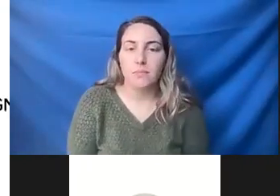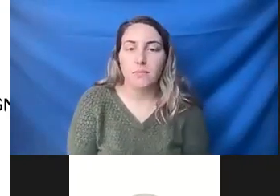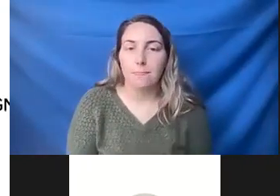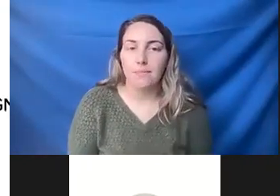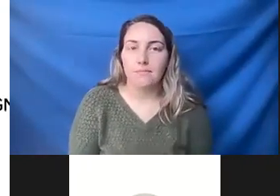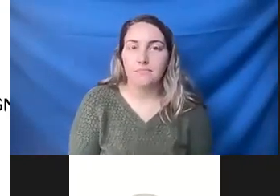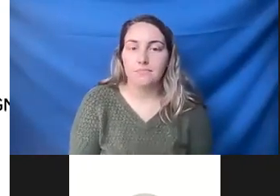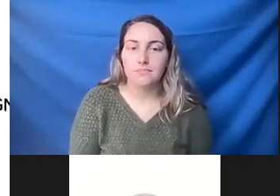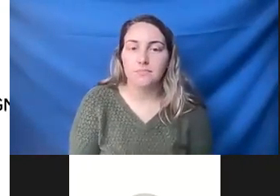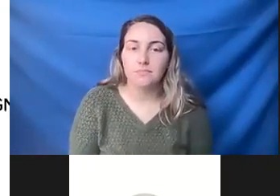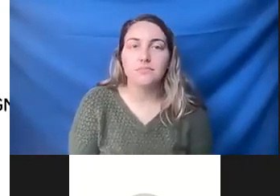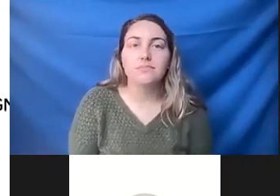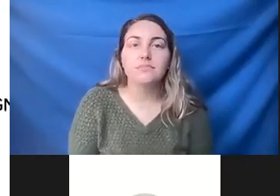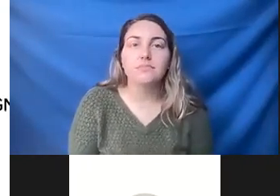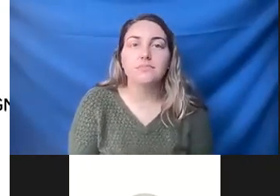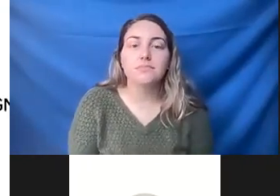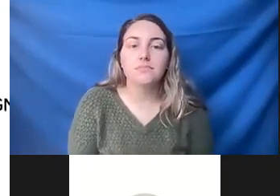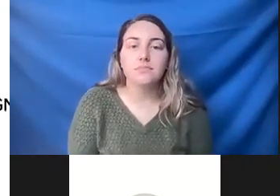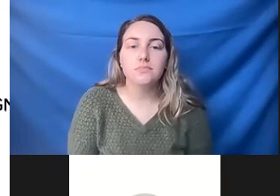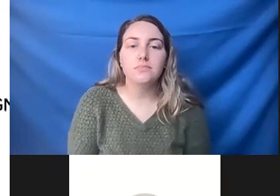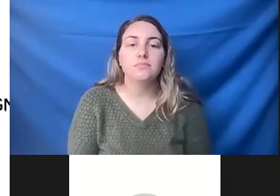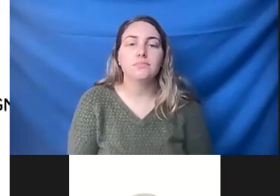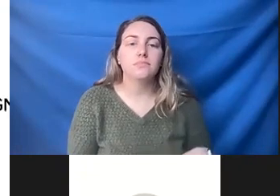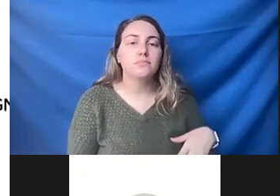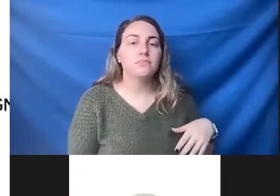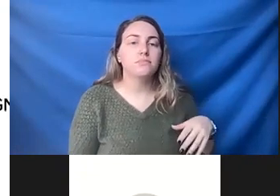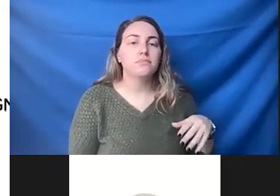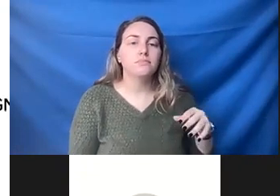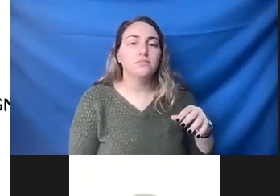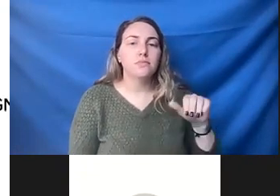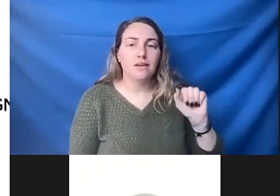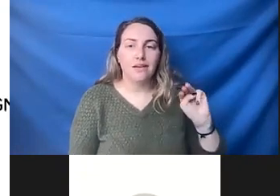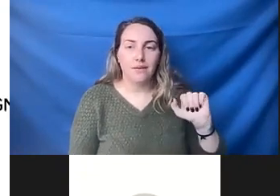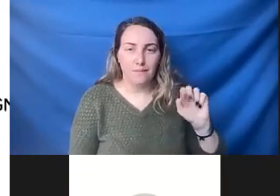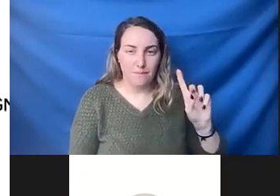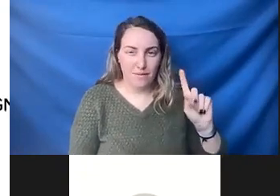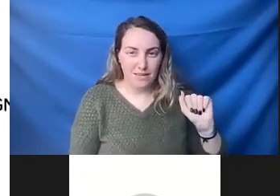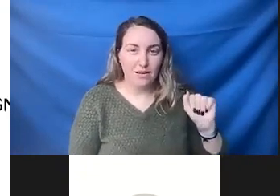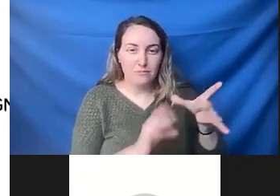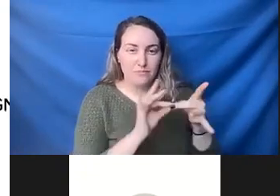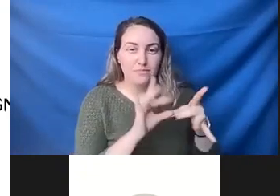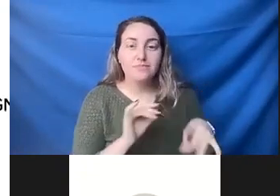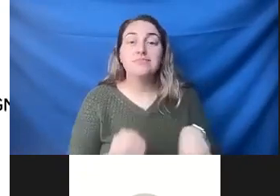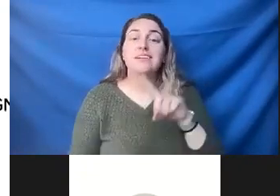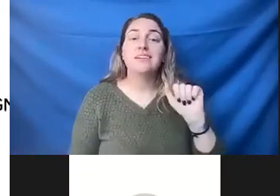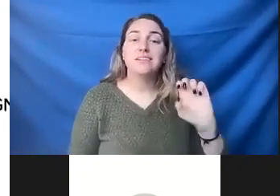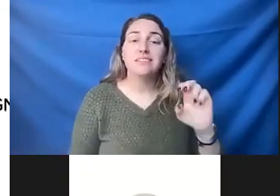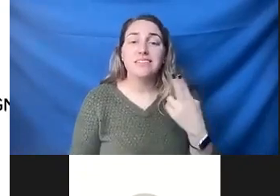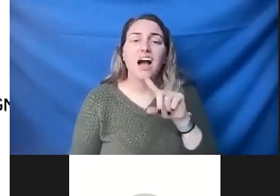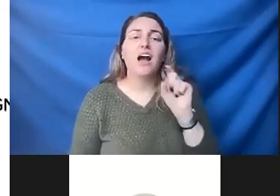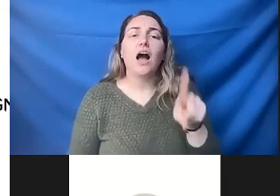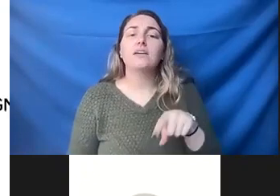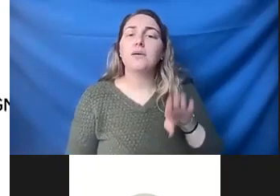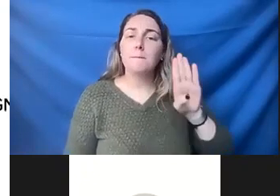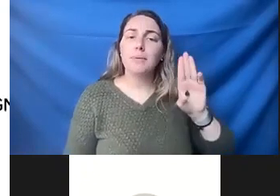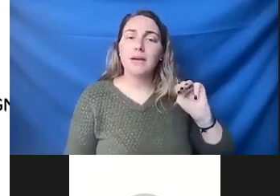All right. Speaking of the BMD, Zach asks if the BMD can read back write-in candidates. So if someone like chooses a